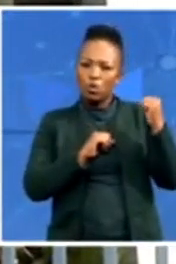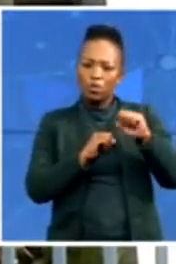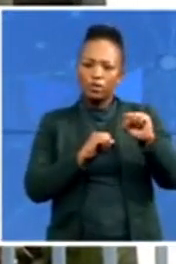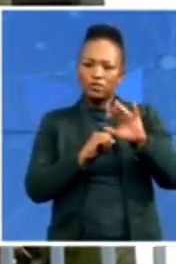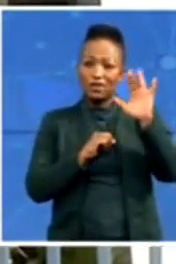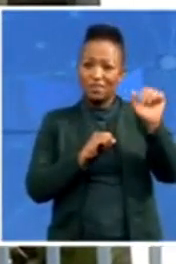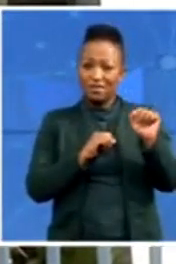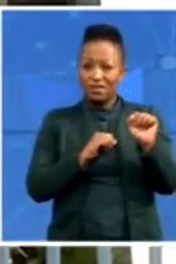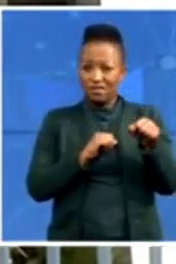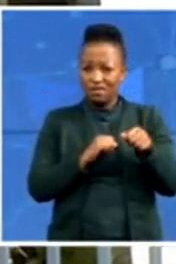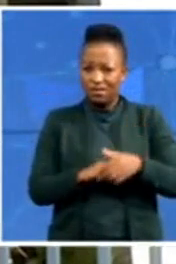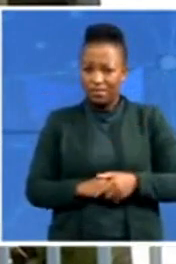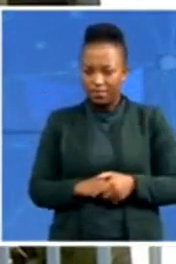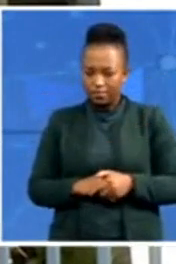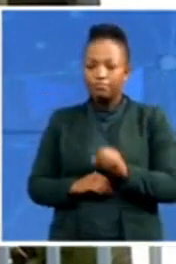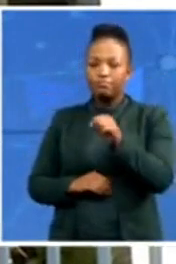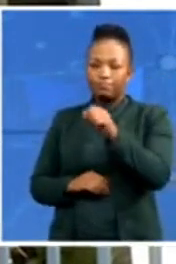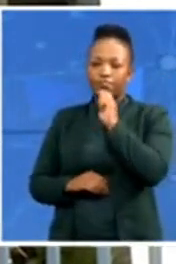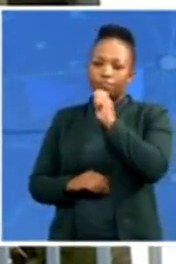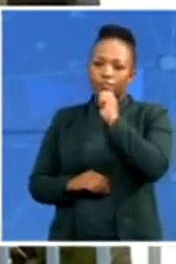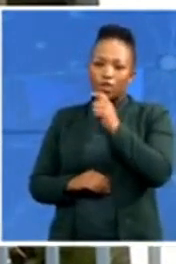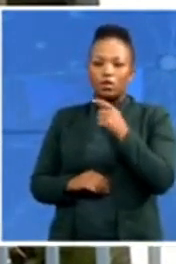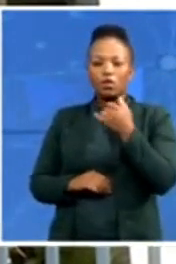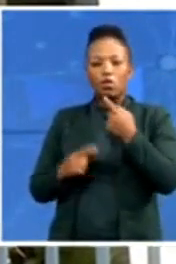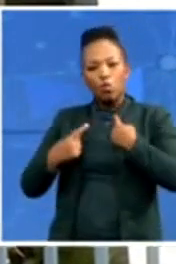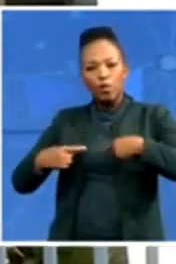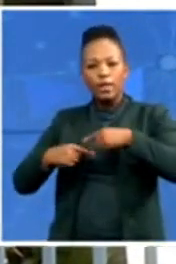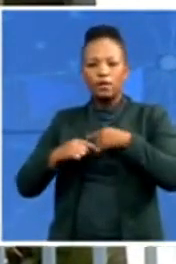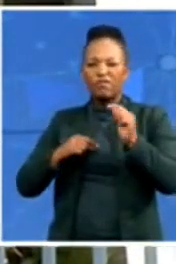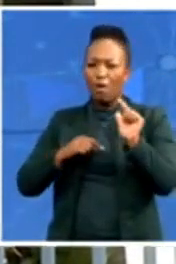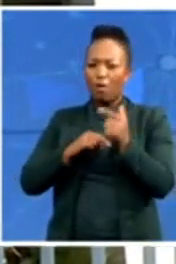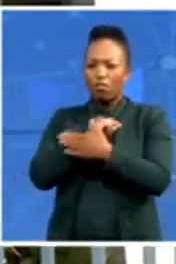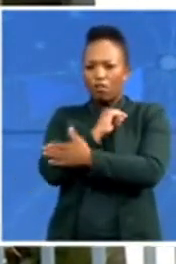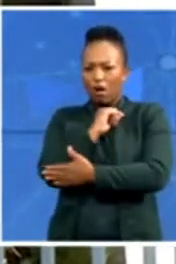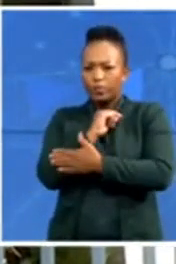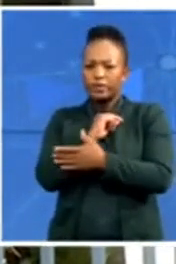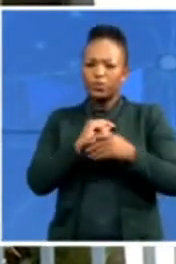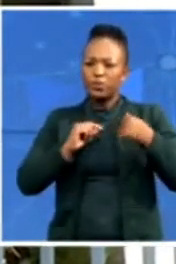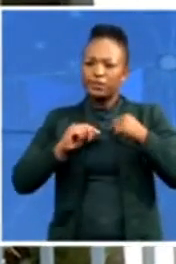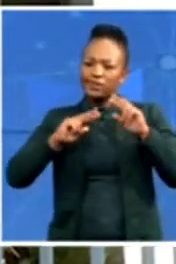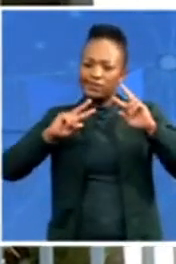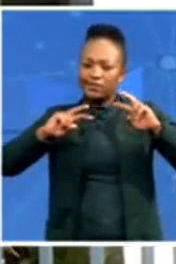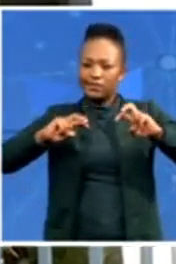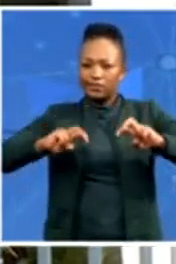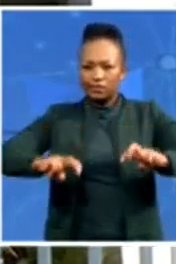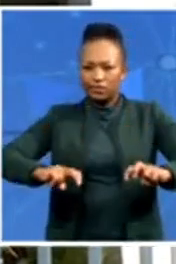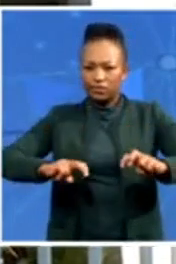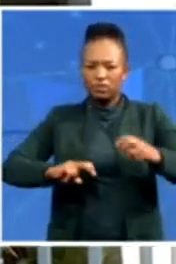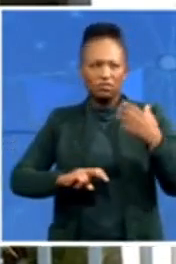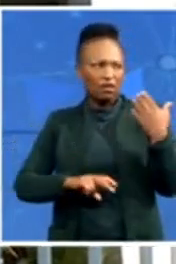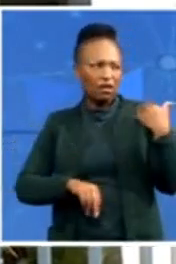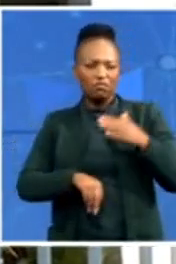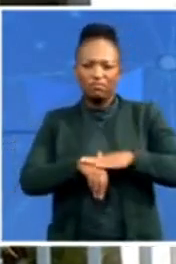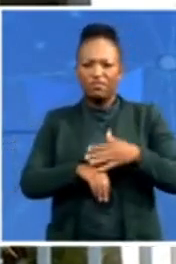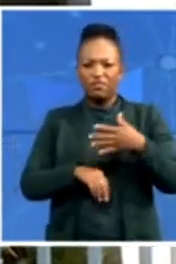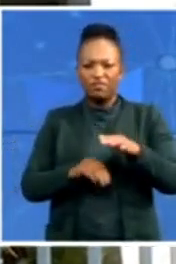we are looking at all over the country, and we are checking. At the last count, we're doing more than 7,000 NPOs that we have